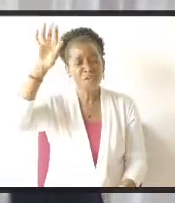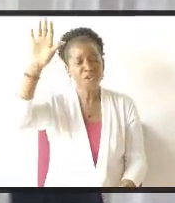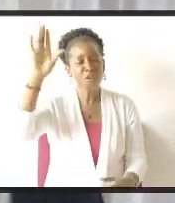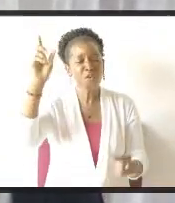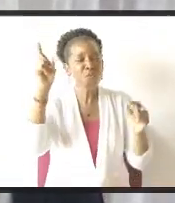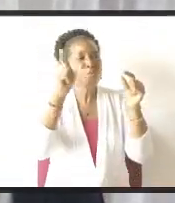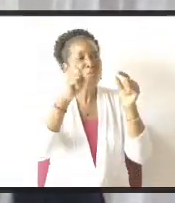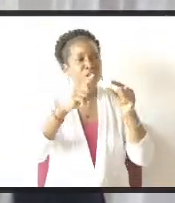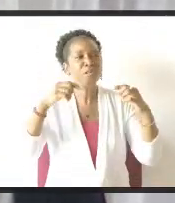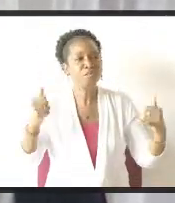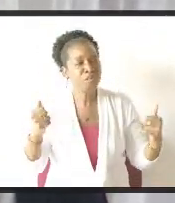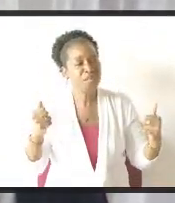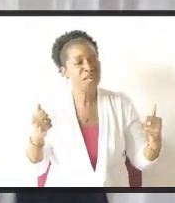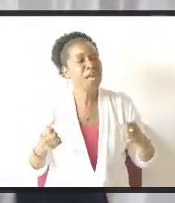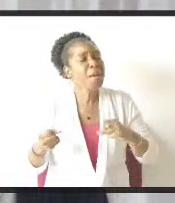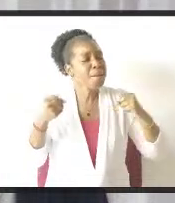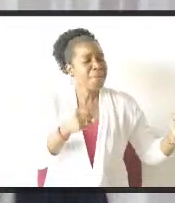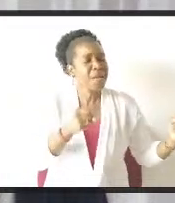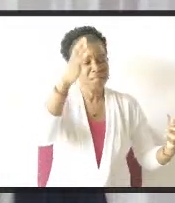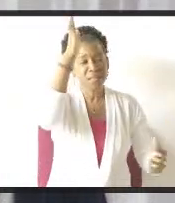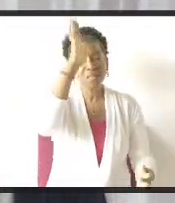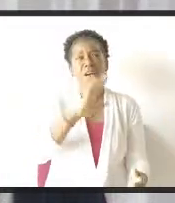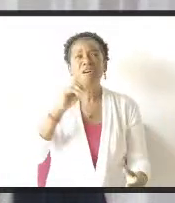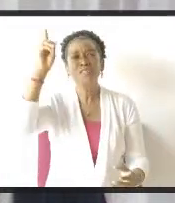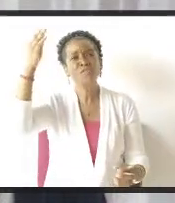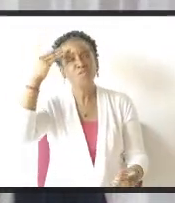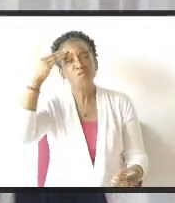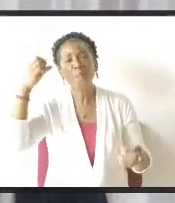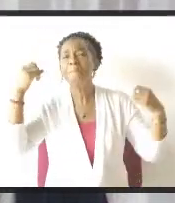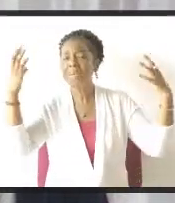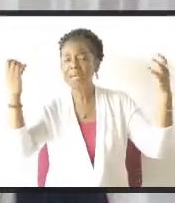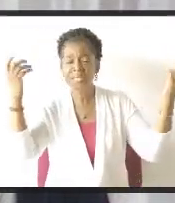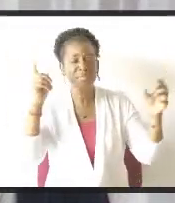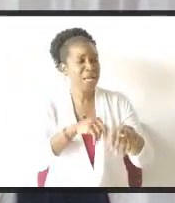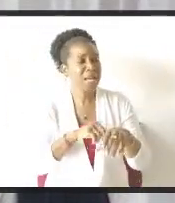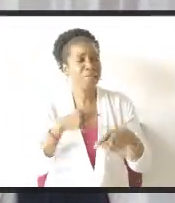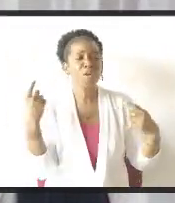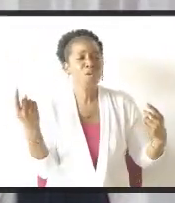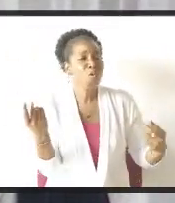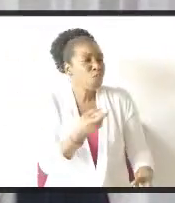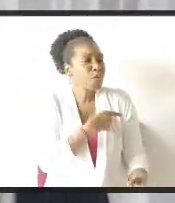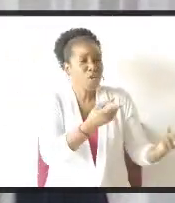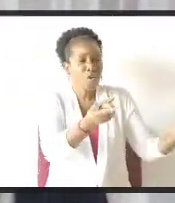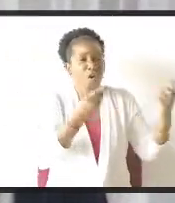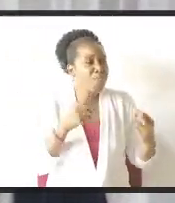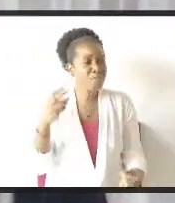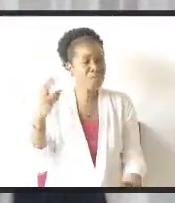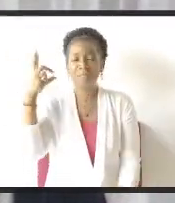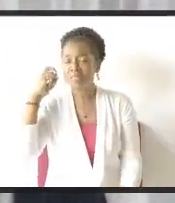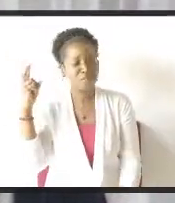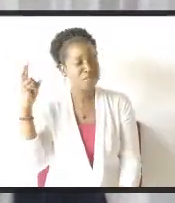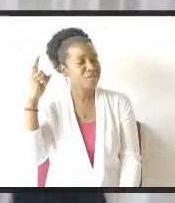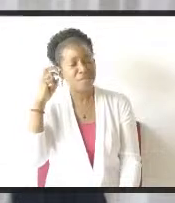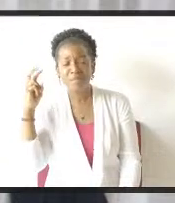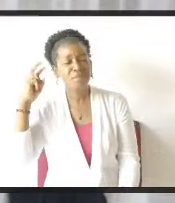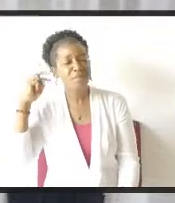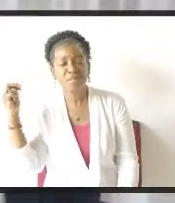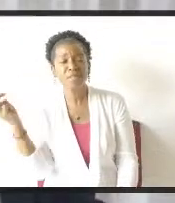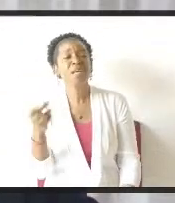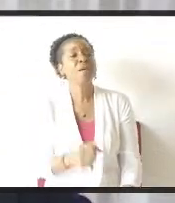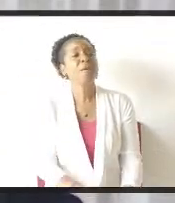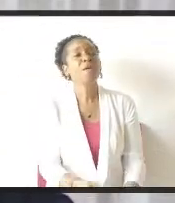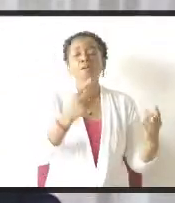Almighty God, and you know, many times we come under your roof and we listen and we go back home, take it for